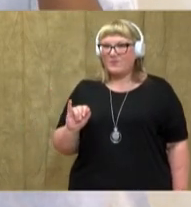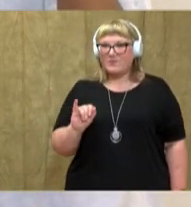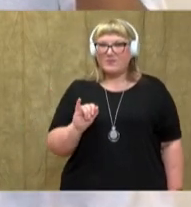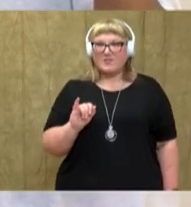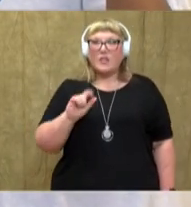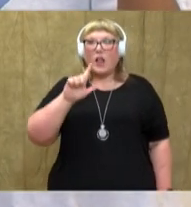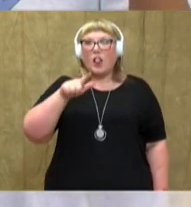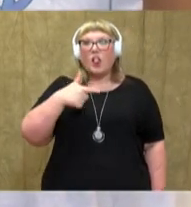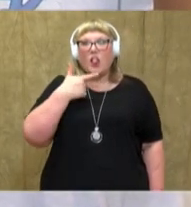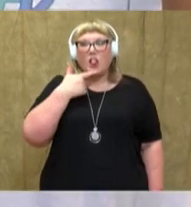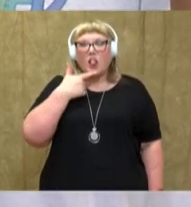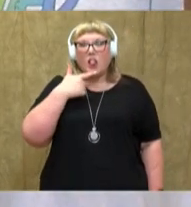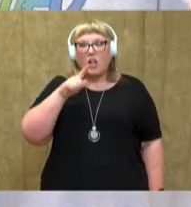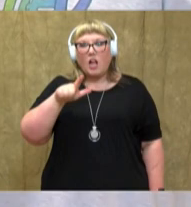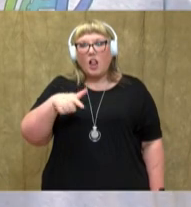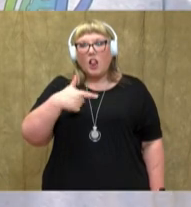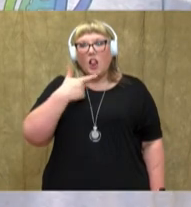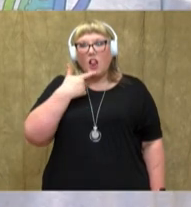I,